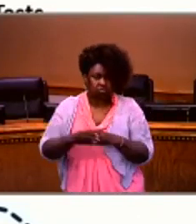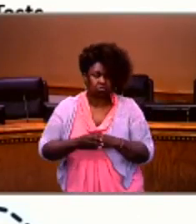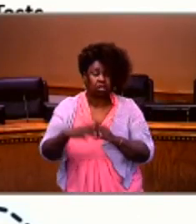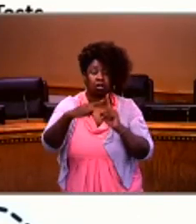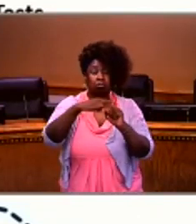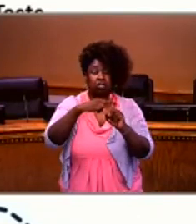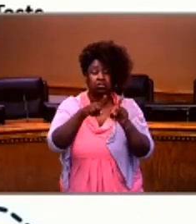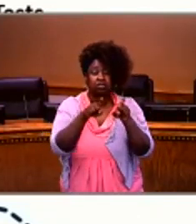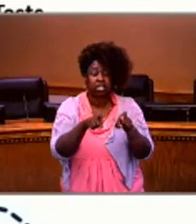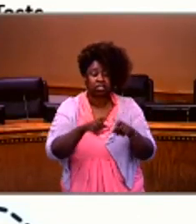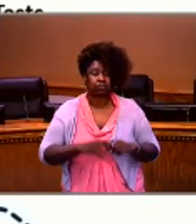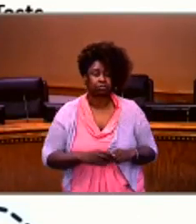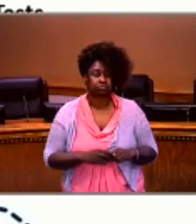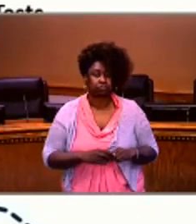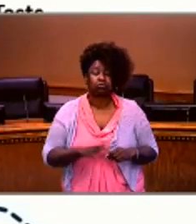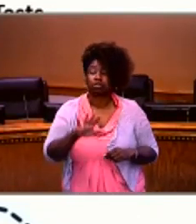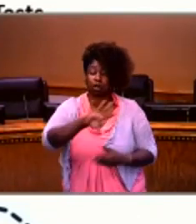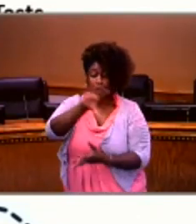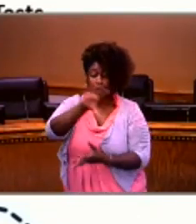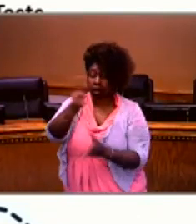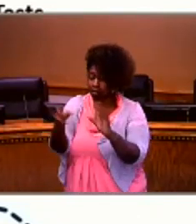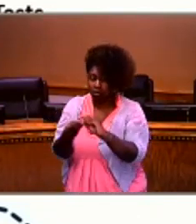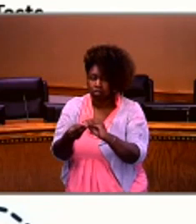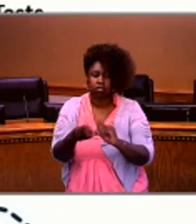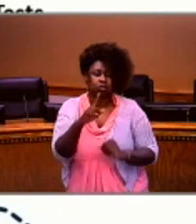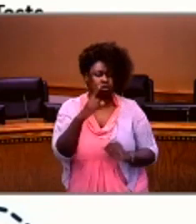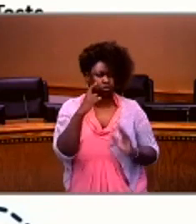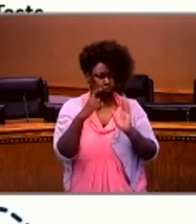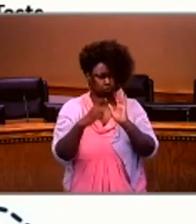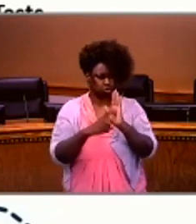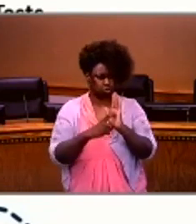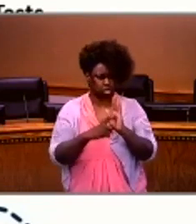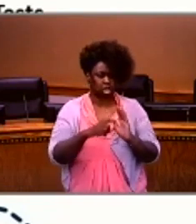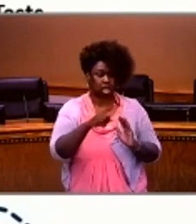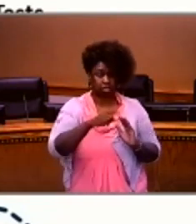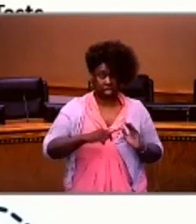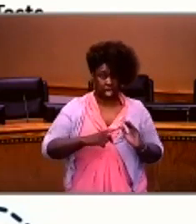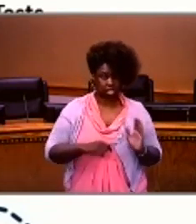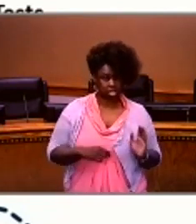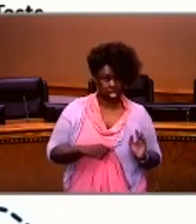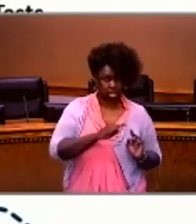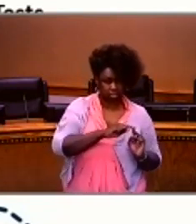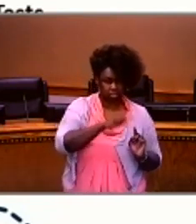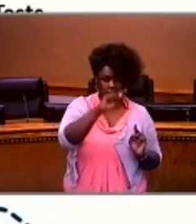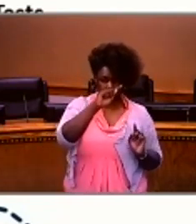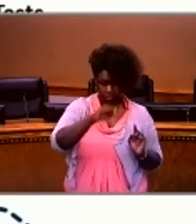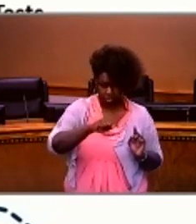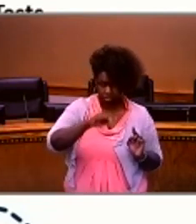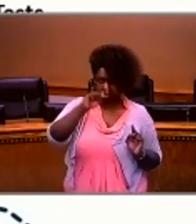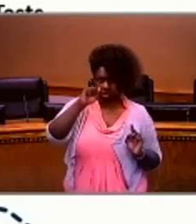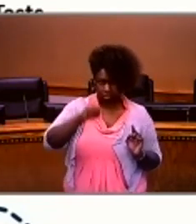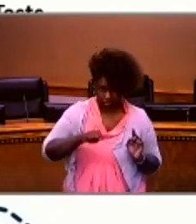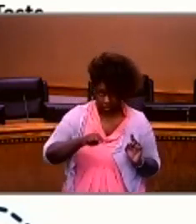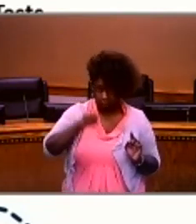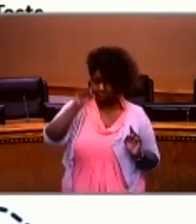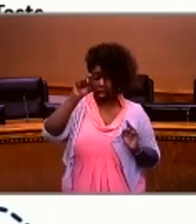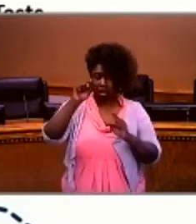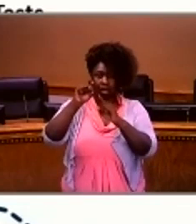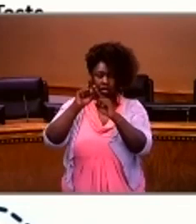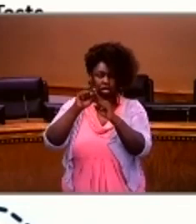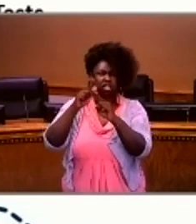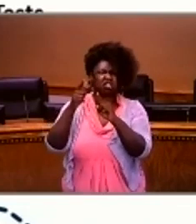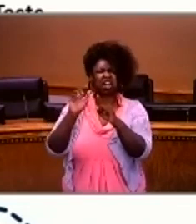as a percent of total returns. You can see there the peak of this was also in the mid-April range for